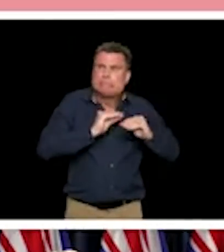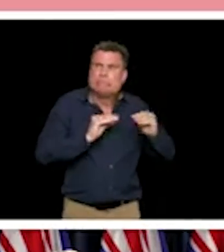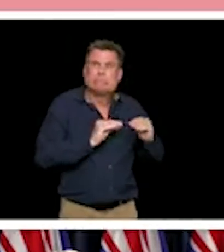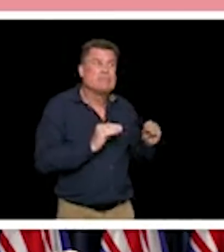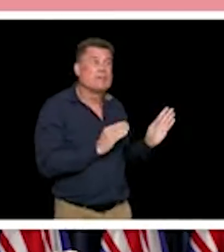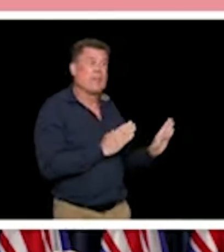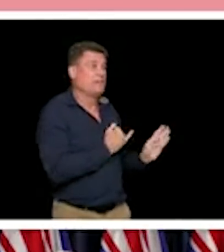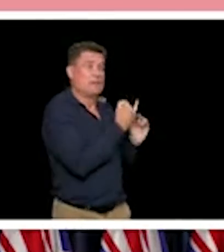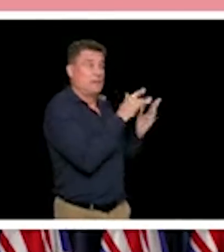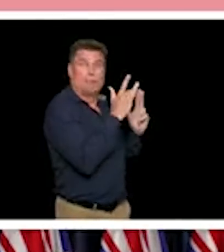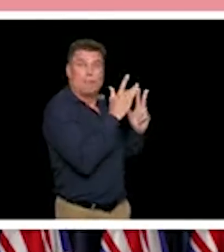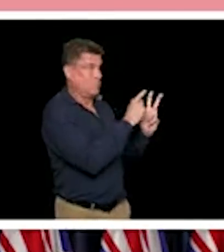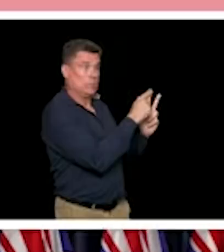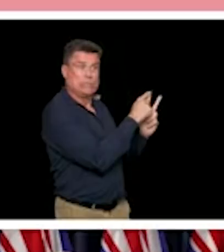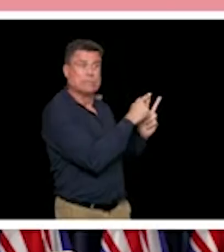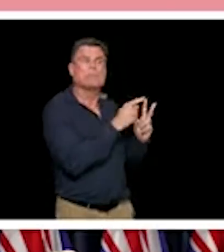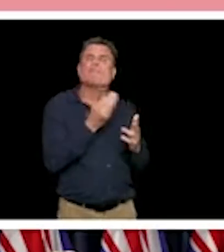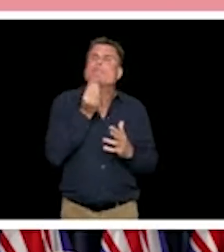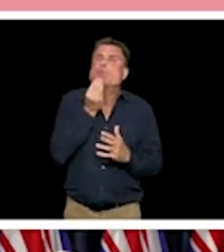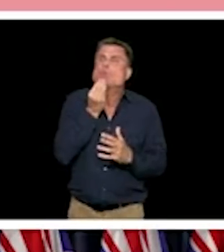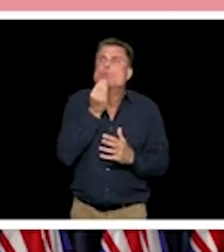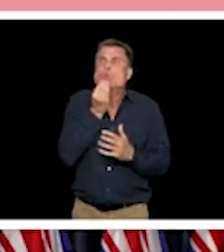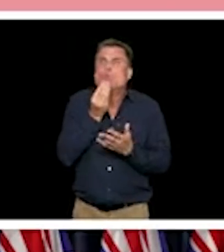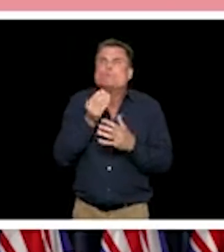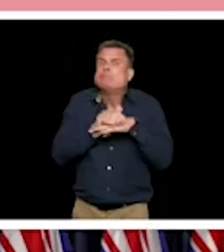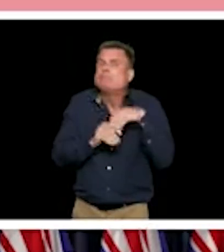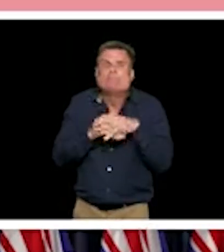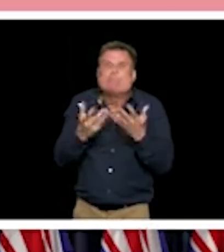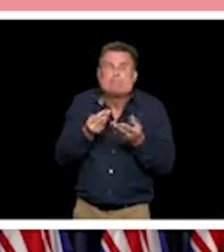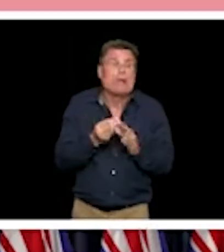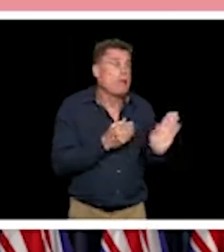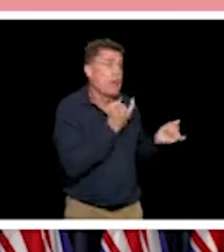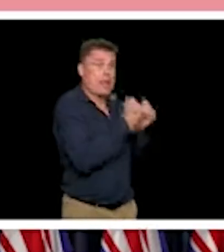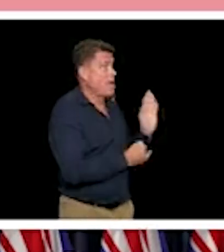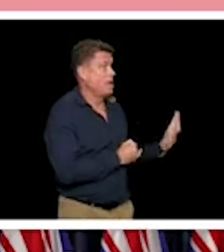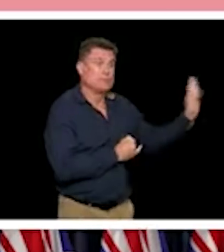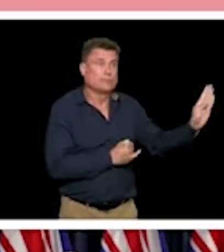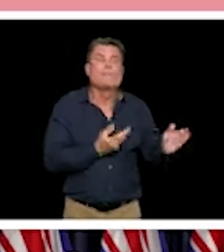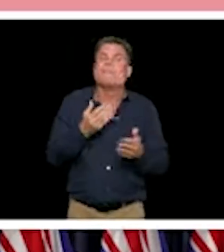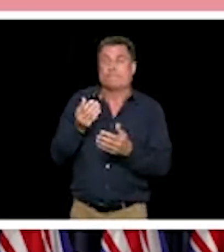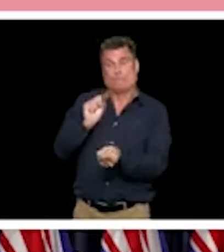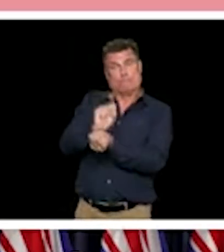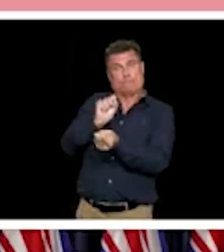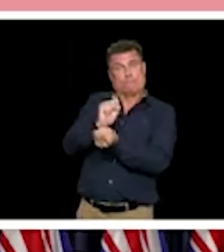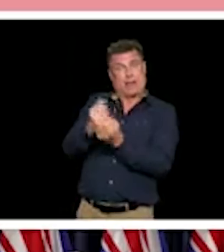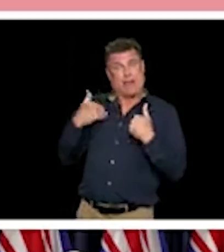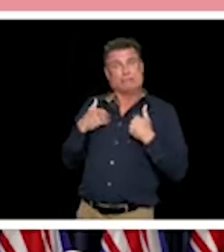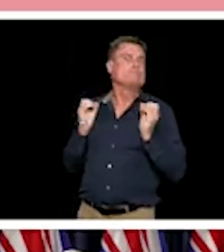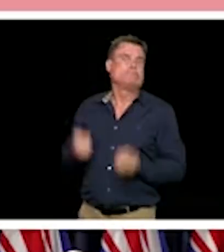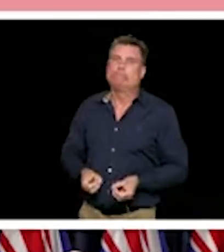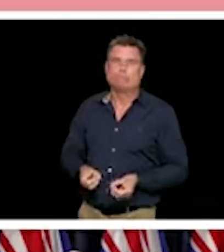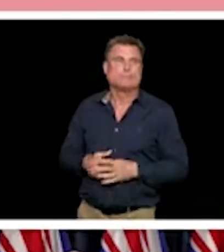quarter of people in the lowest income bracket were not working due to COVID-19. In addition, people with lower income were